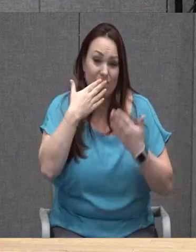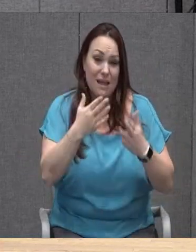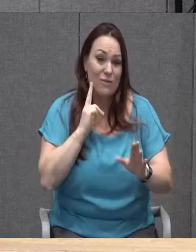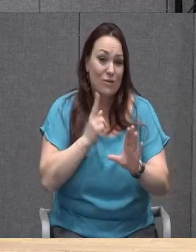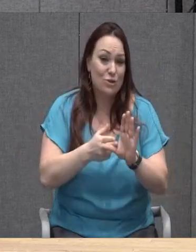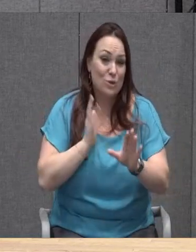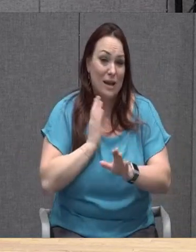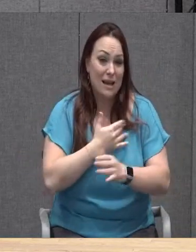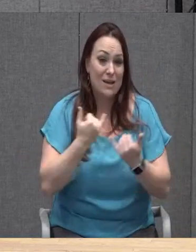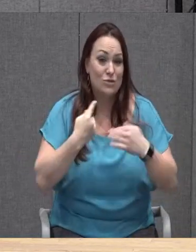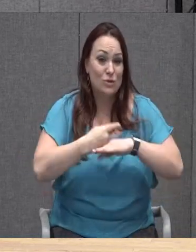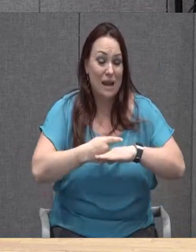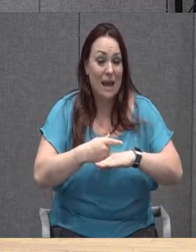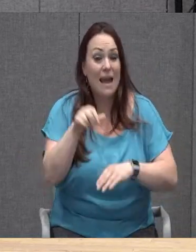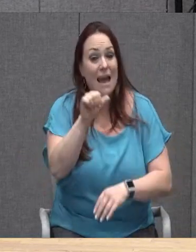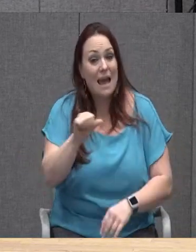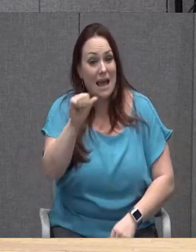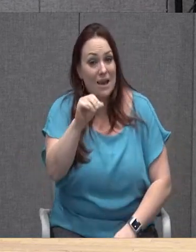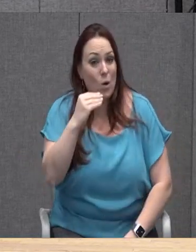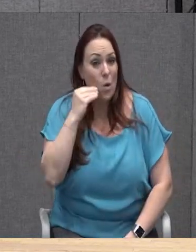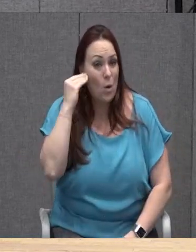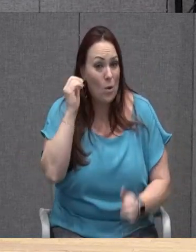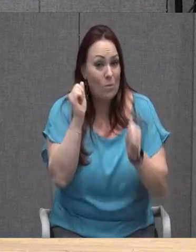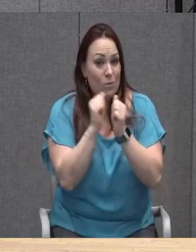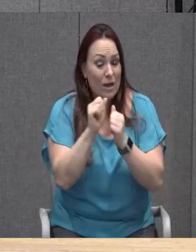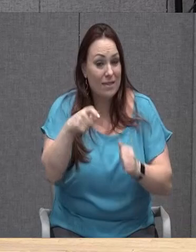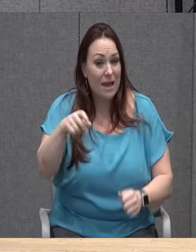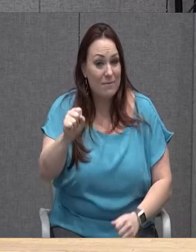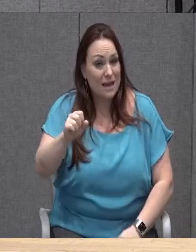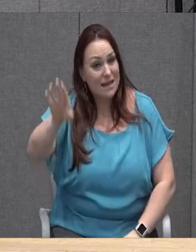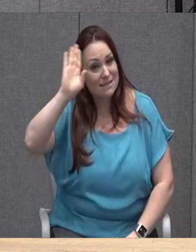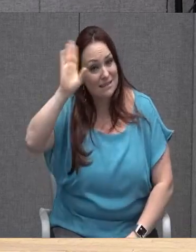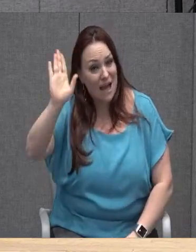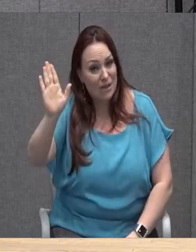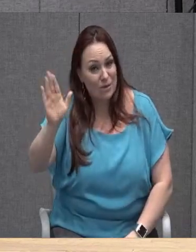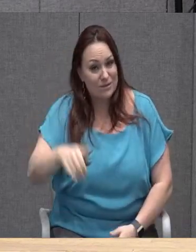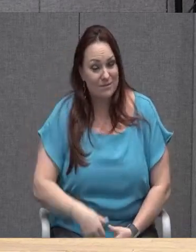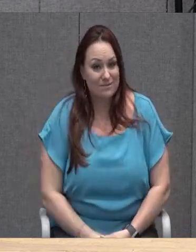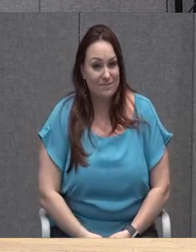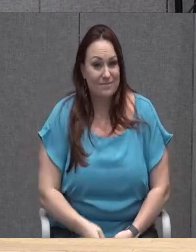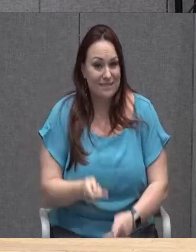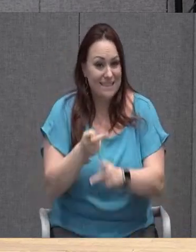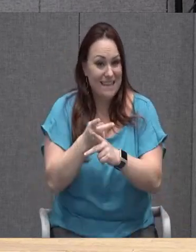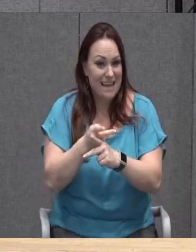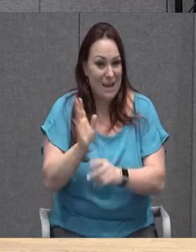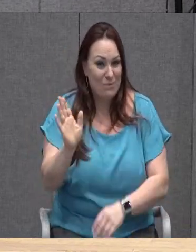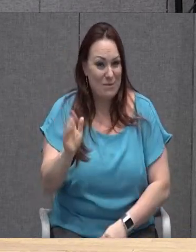today for At Home with APS. Adios. Take care.